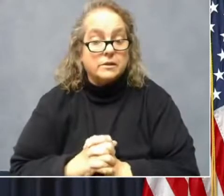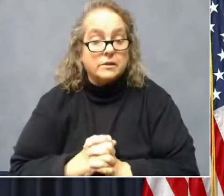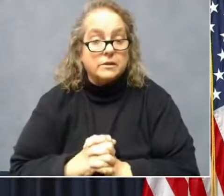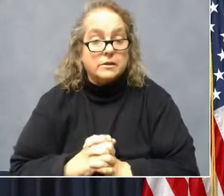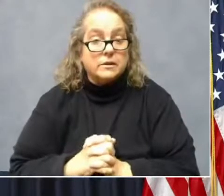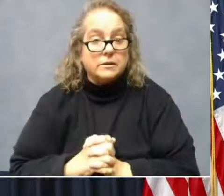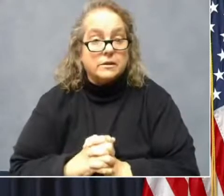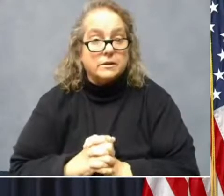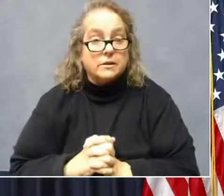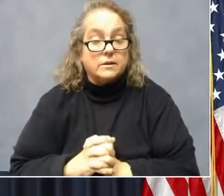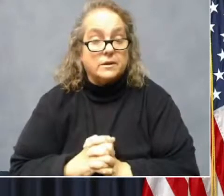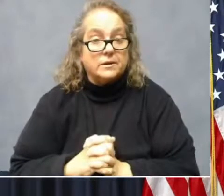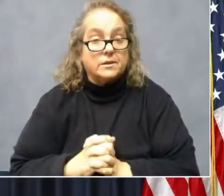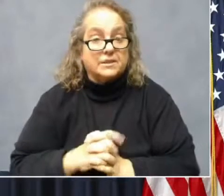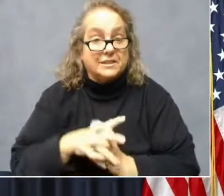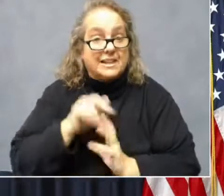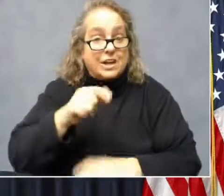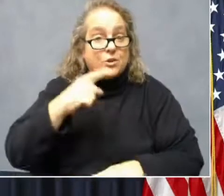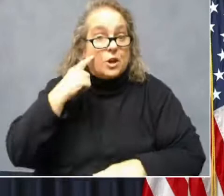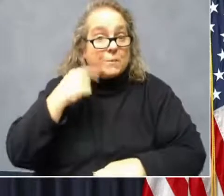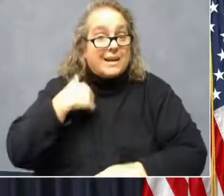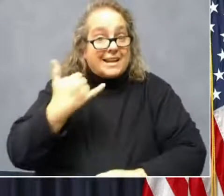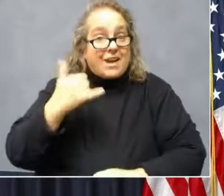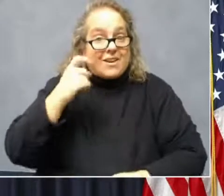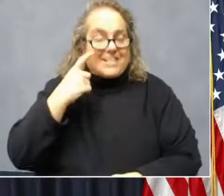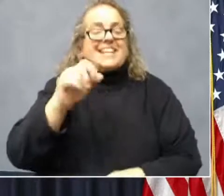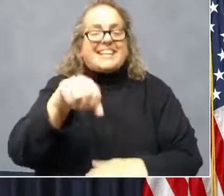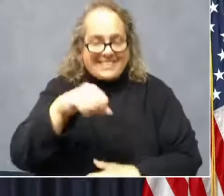Can you hear me now, Governor? I can.